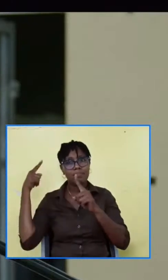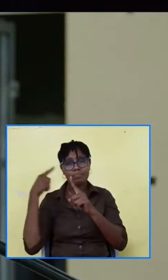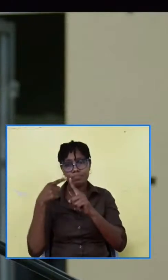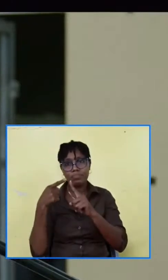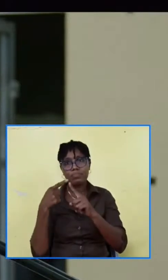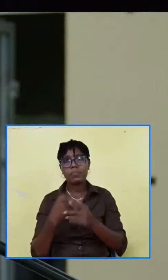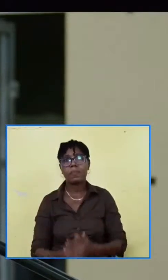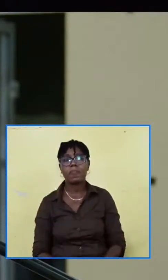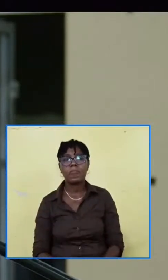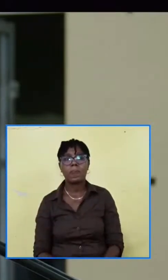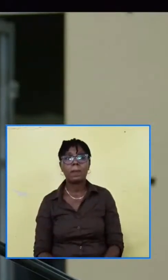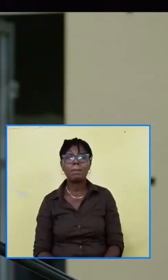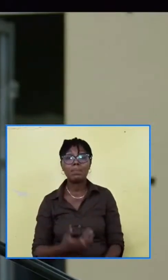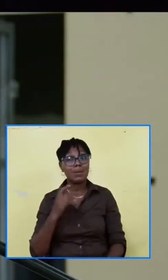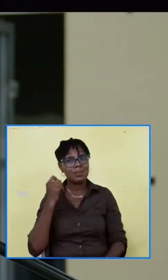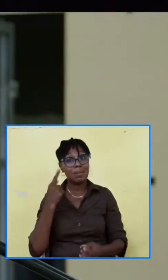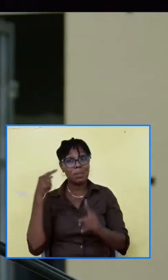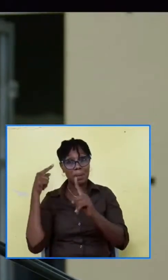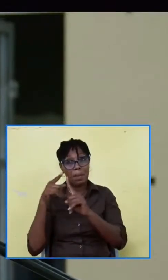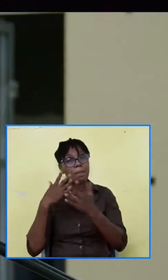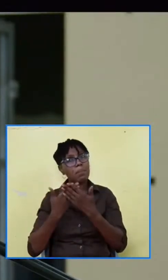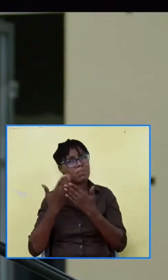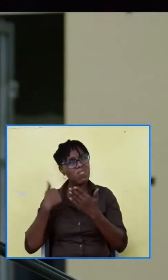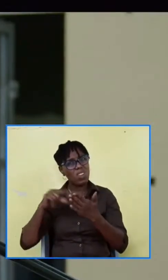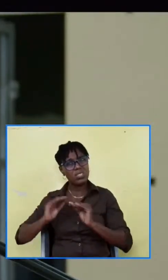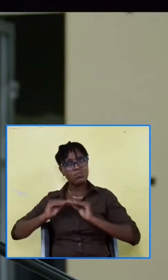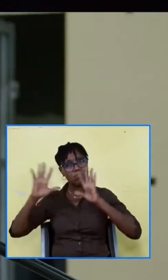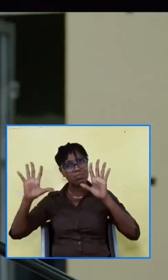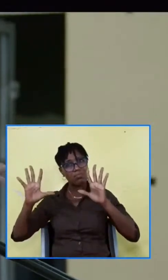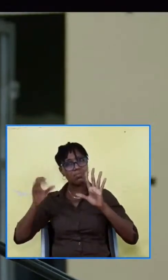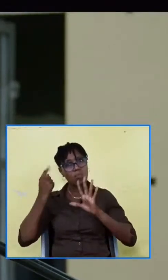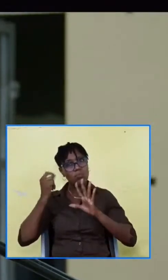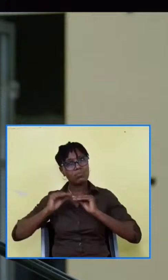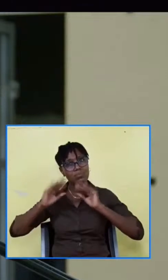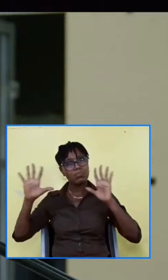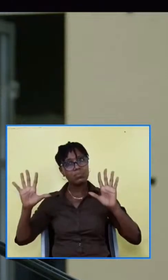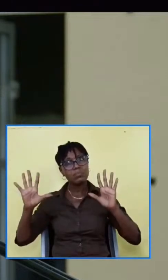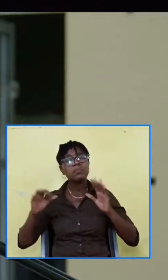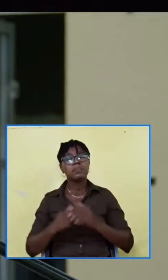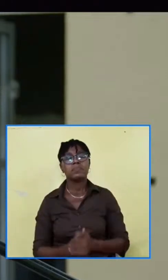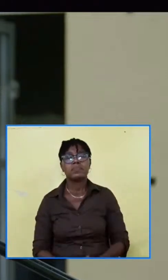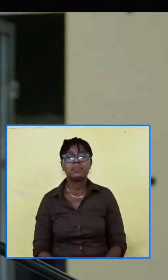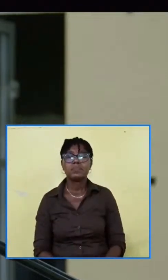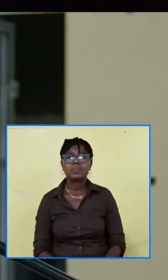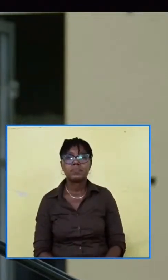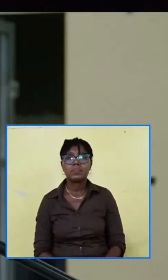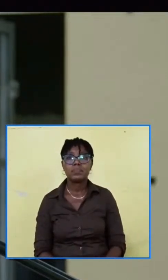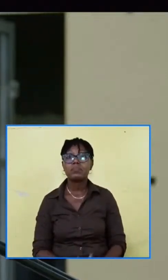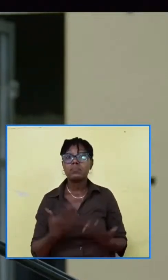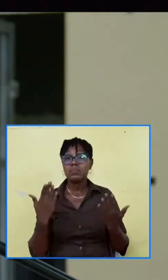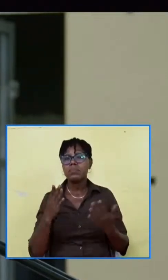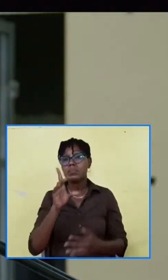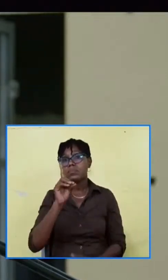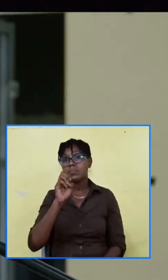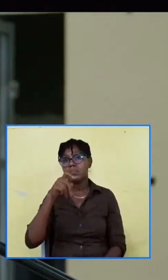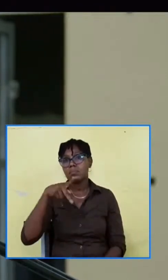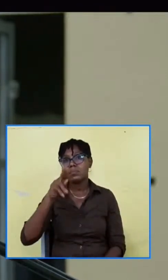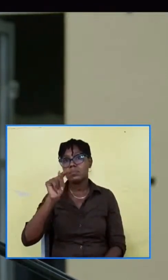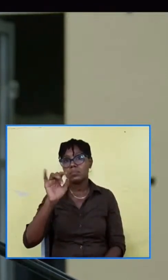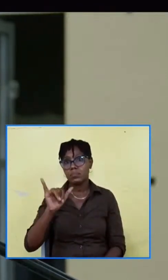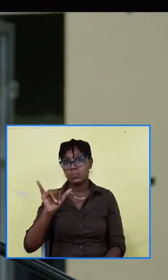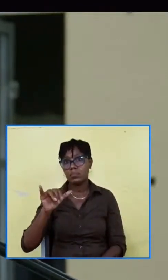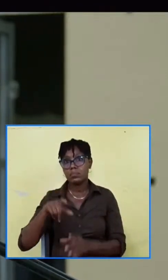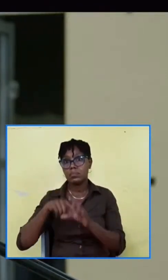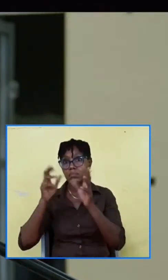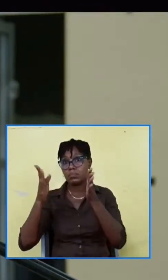I actually did have to make a point, but I would needed some clarification. Sure. The point is, I understood what the deputy chair was using when he was